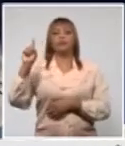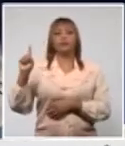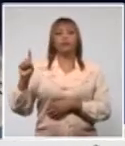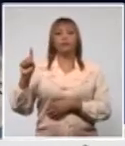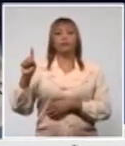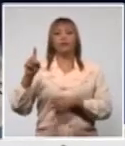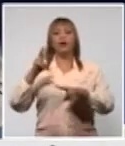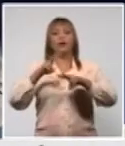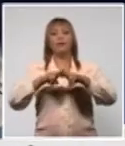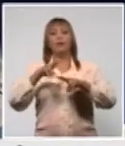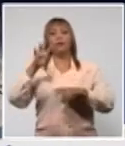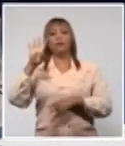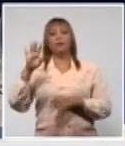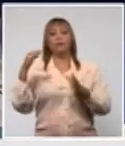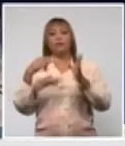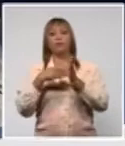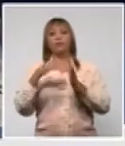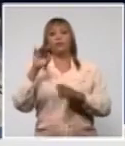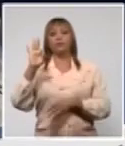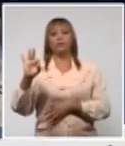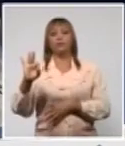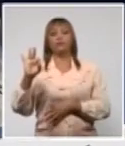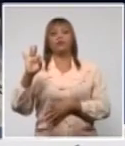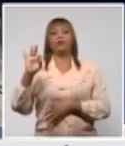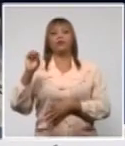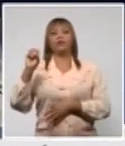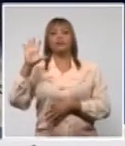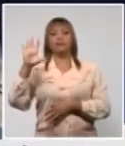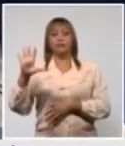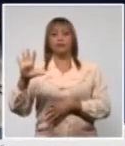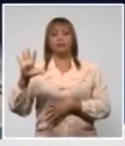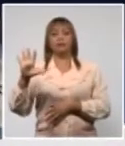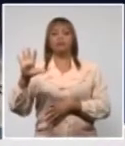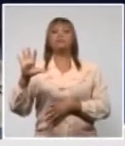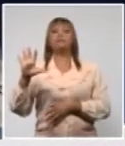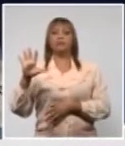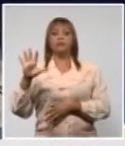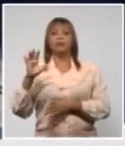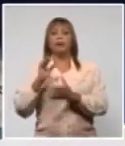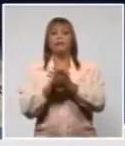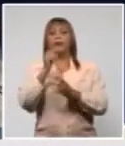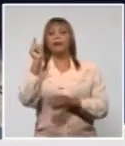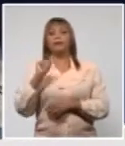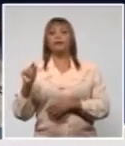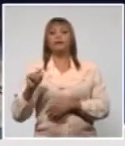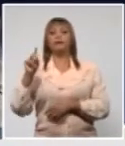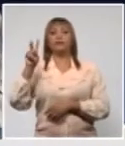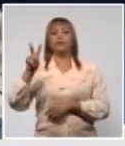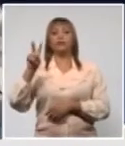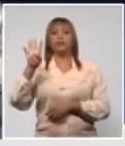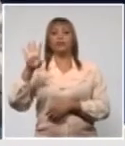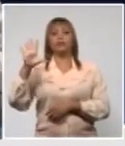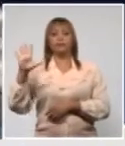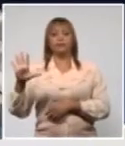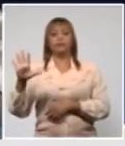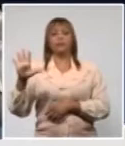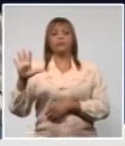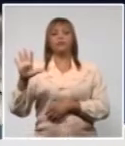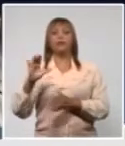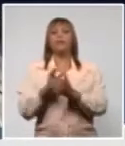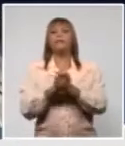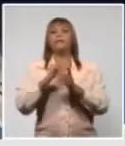4,805, Mayabeque 245, Matanzas 161,